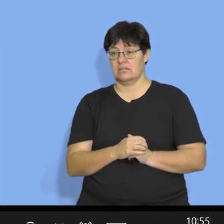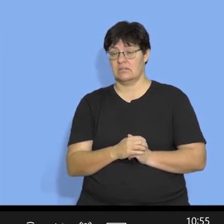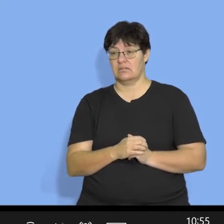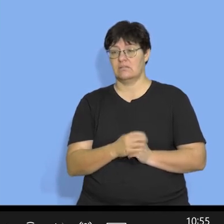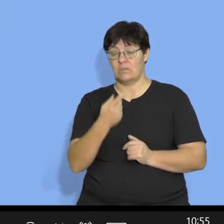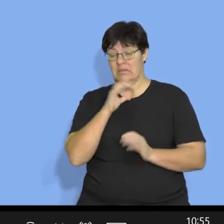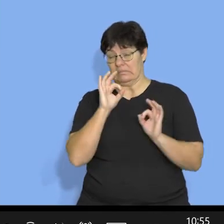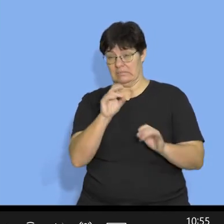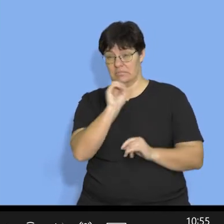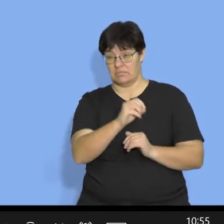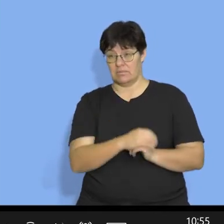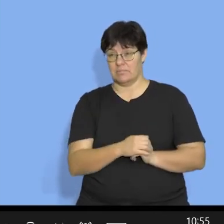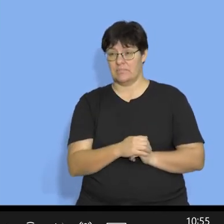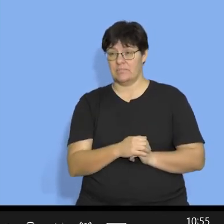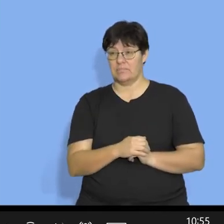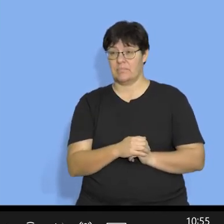by 12 there.